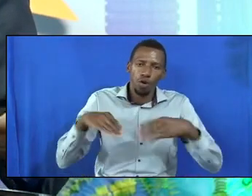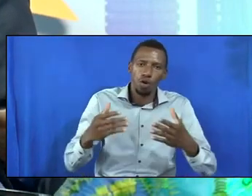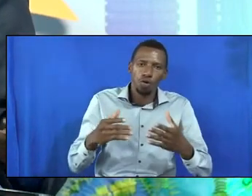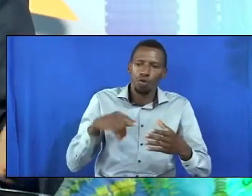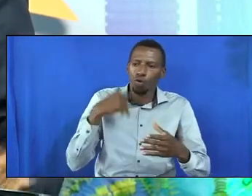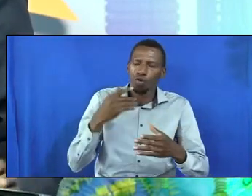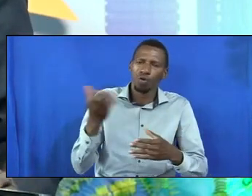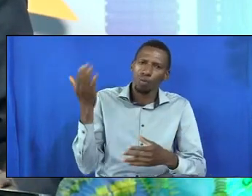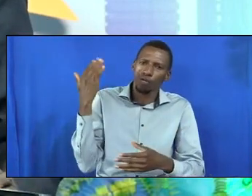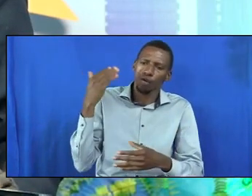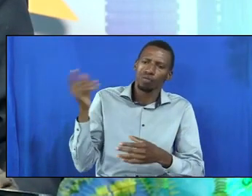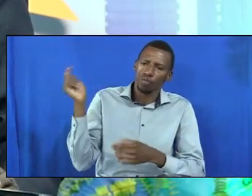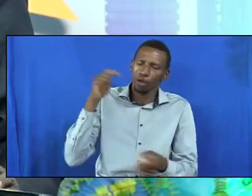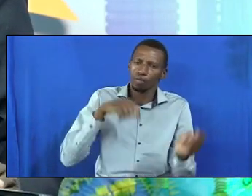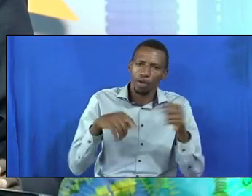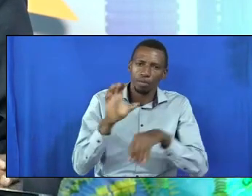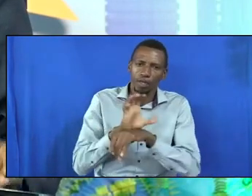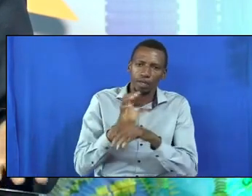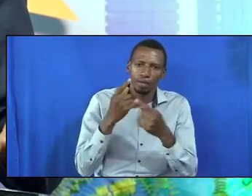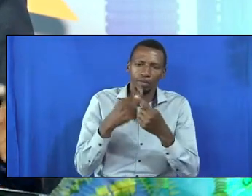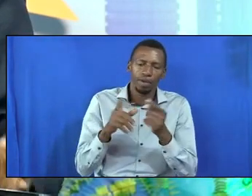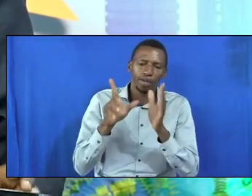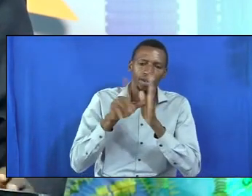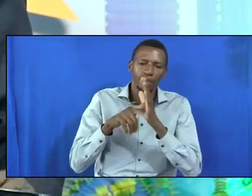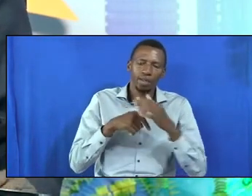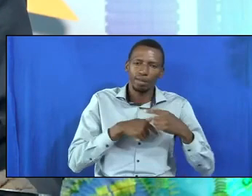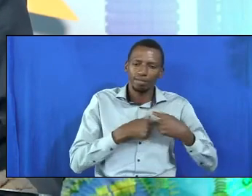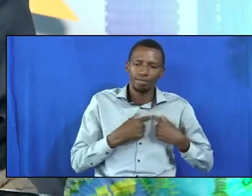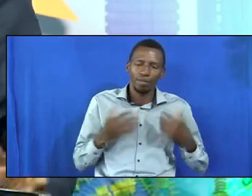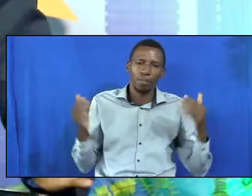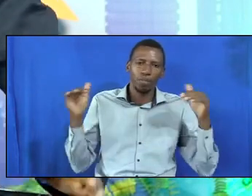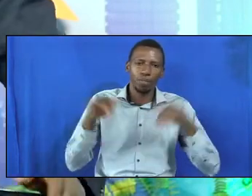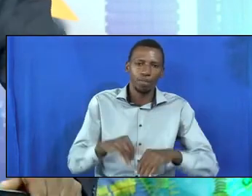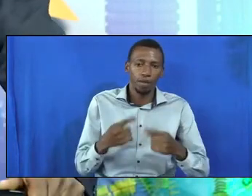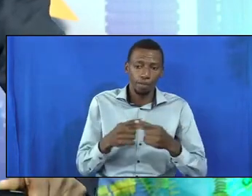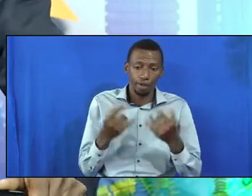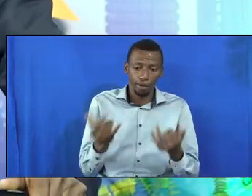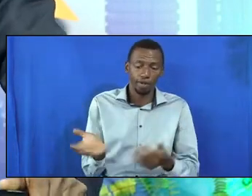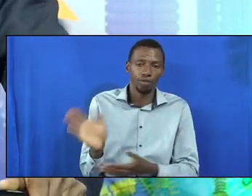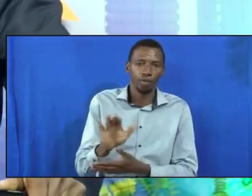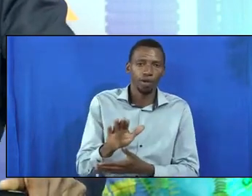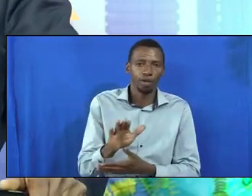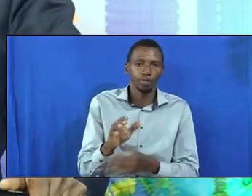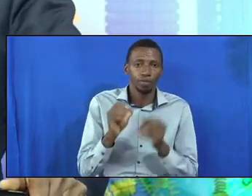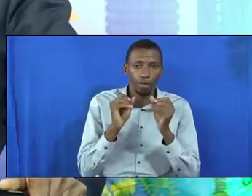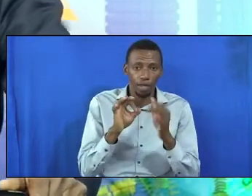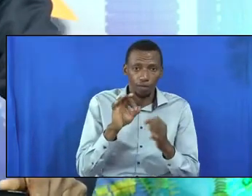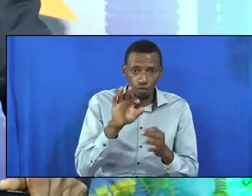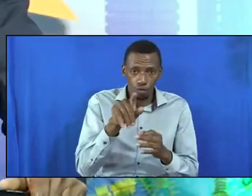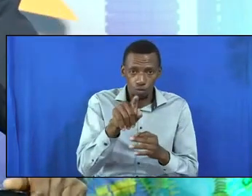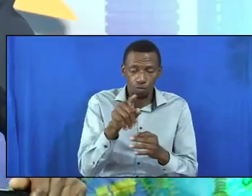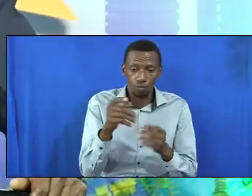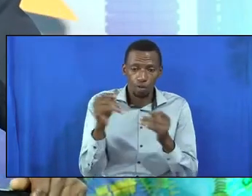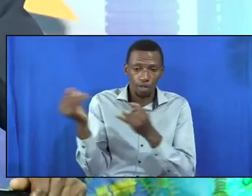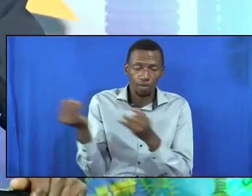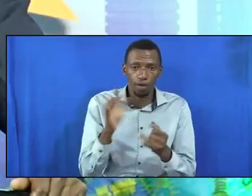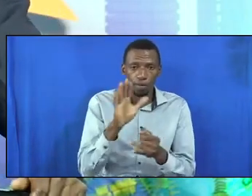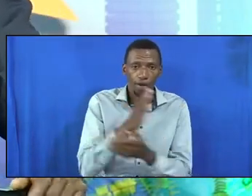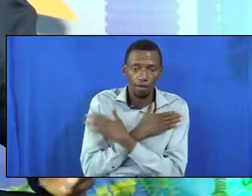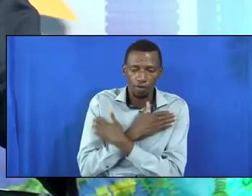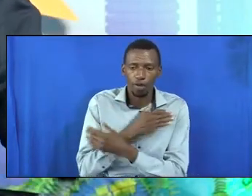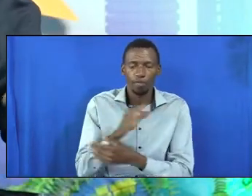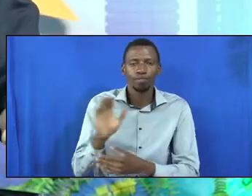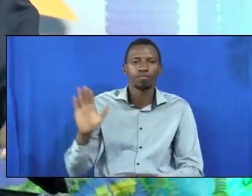the excitement went down, but now they are here. So if you invited a friend, you raise up your hand. I want to